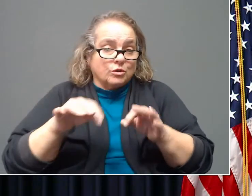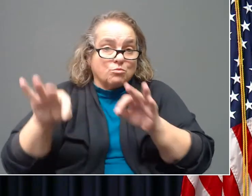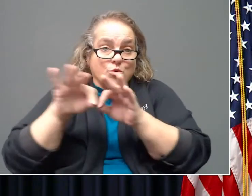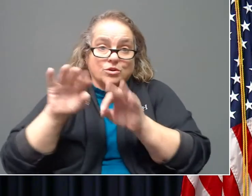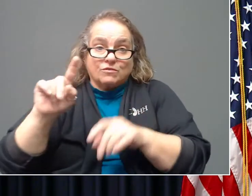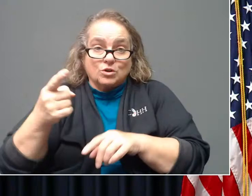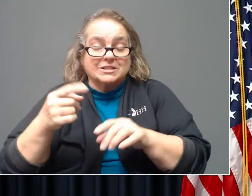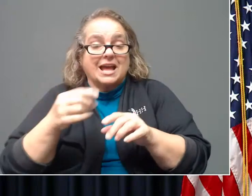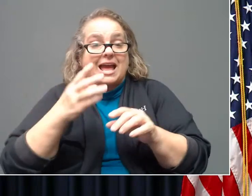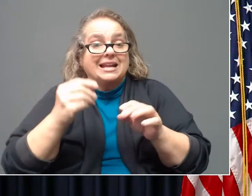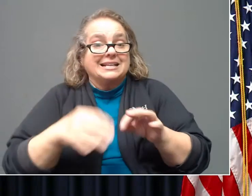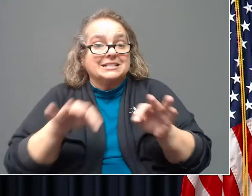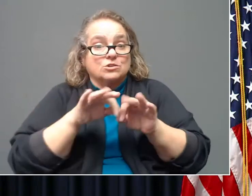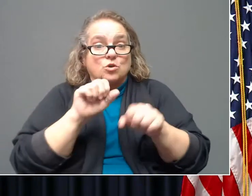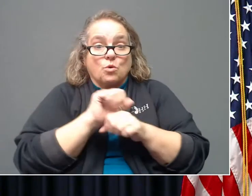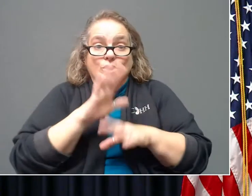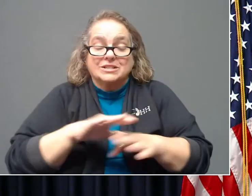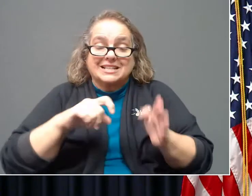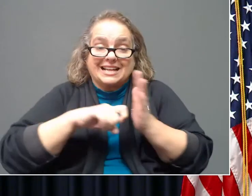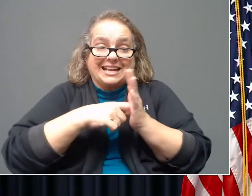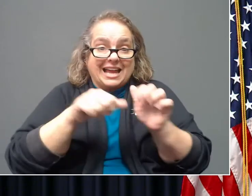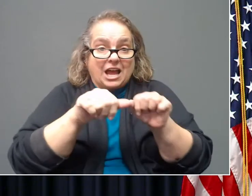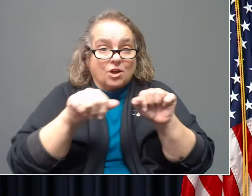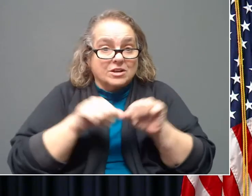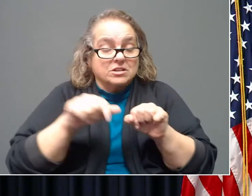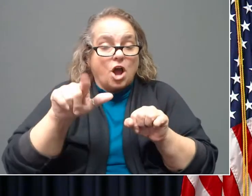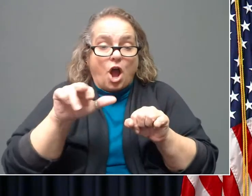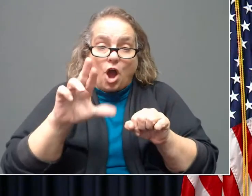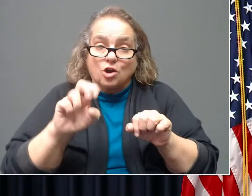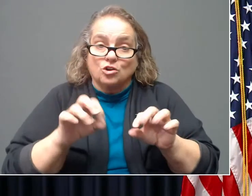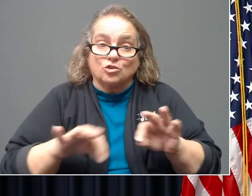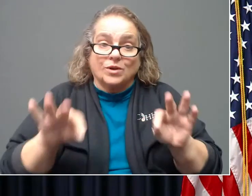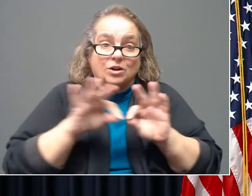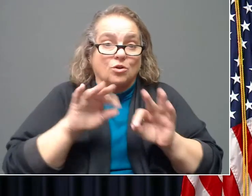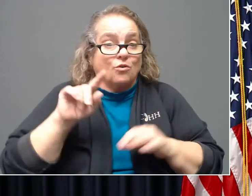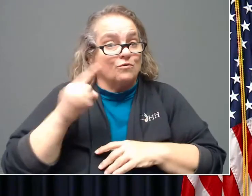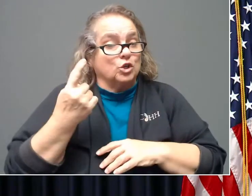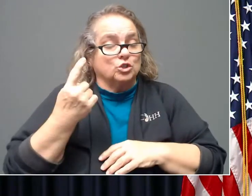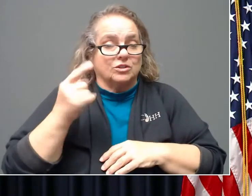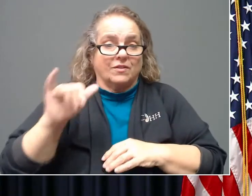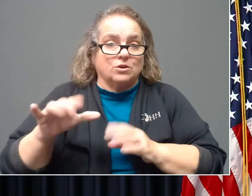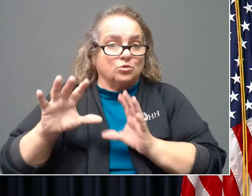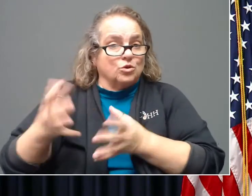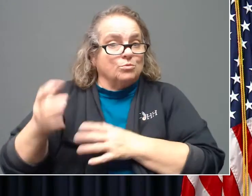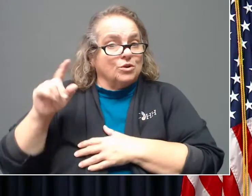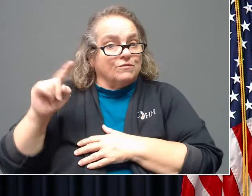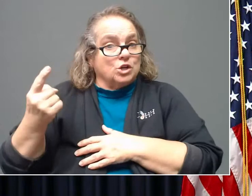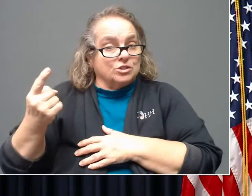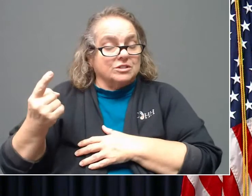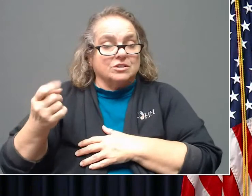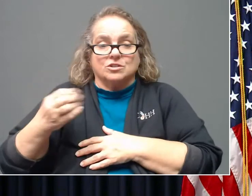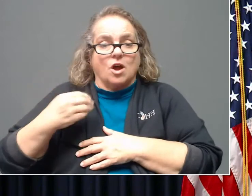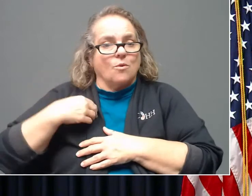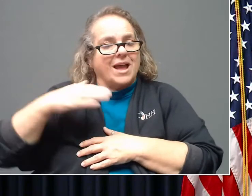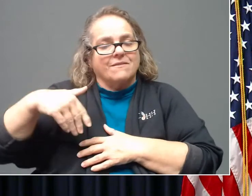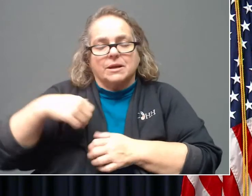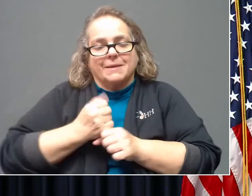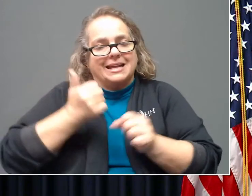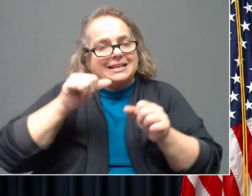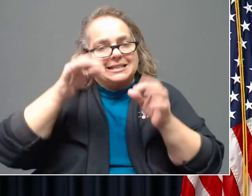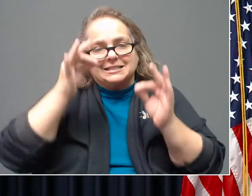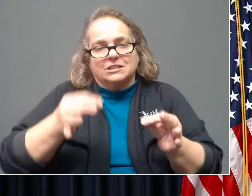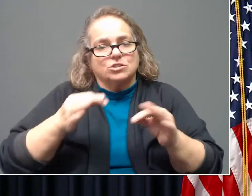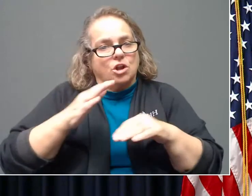in key areas are so critical. So right now we haven't made a decision